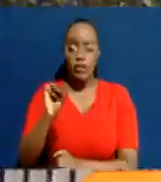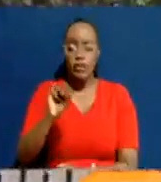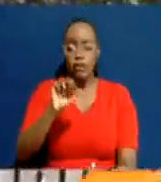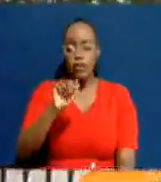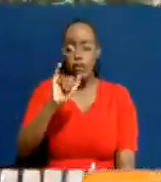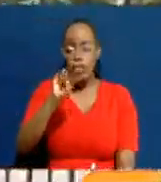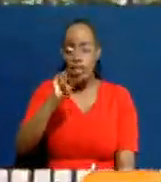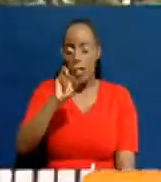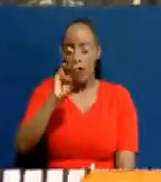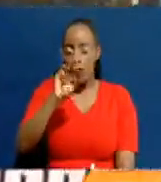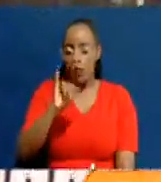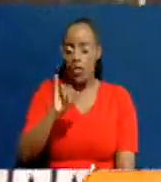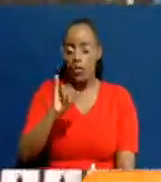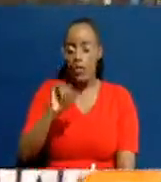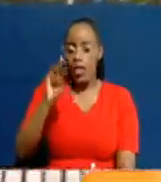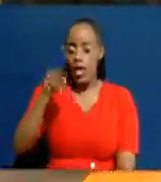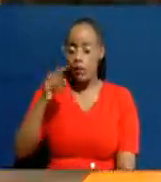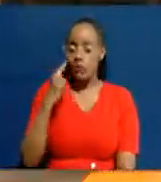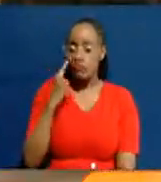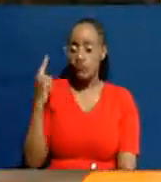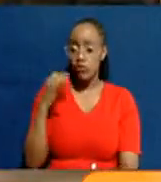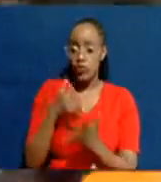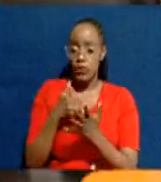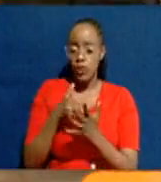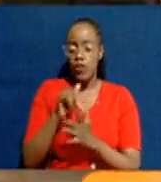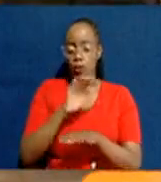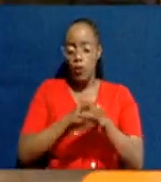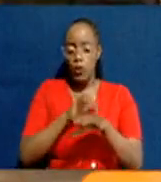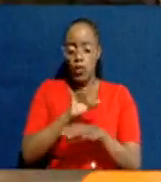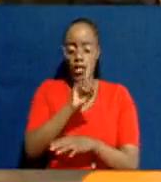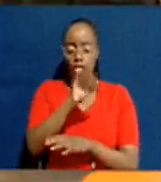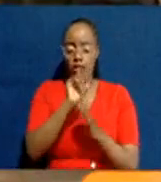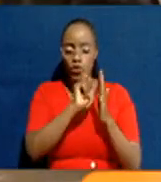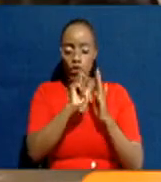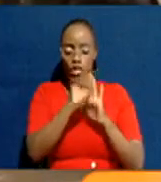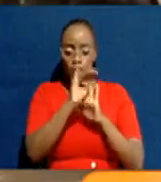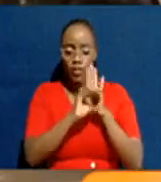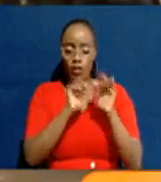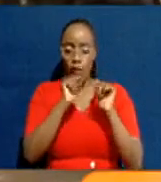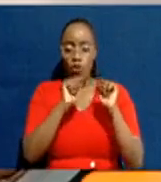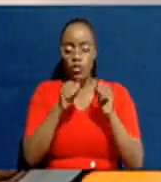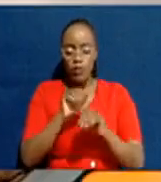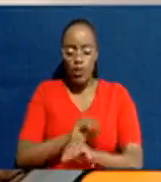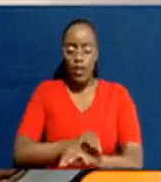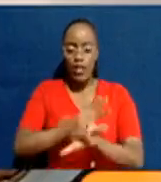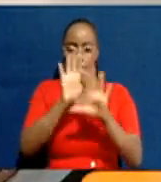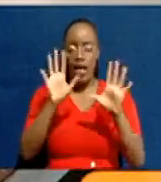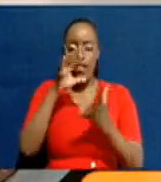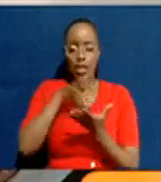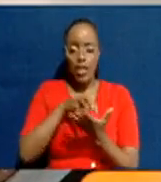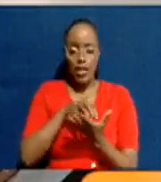Ainamoi legislator Benjamin Lagat was among leaders summoned by detectives to record statements that would shed more light on the